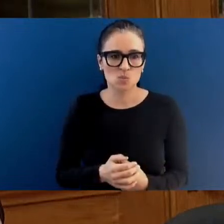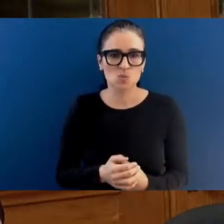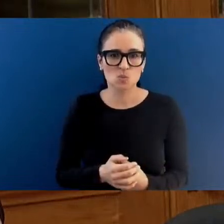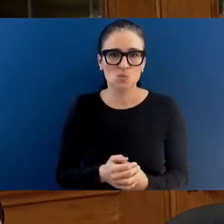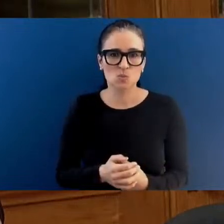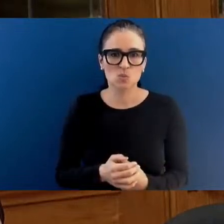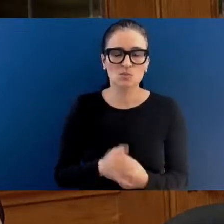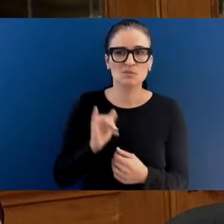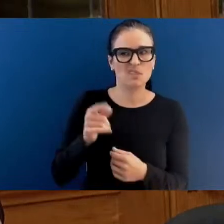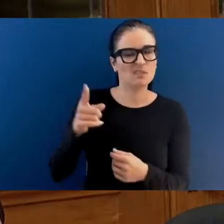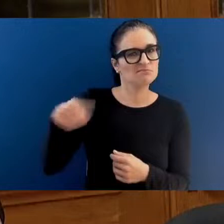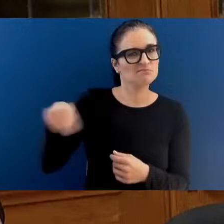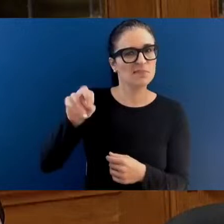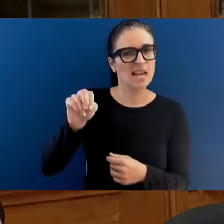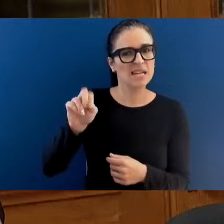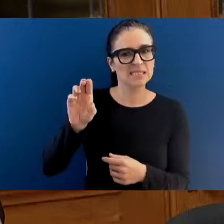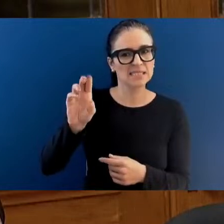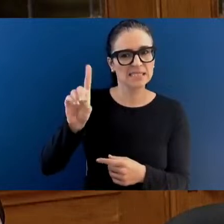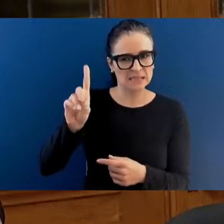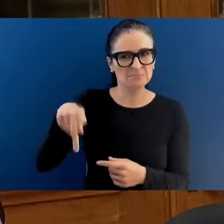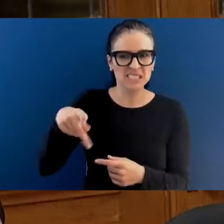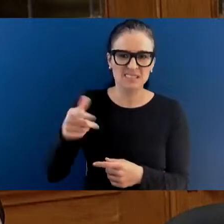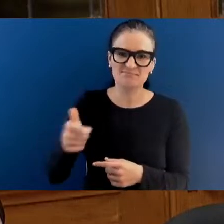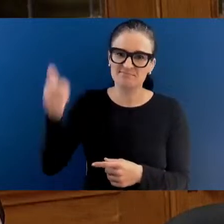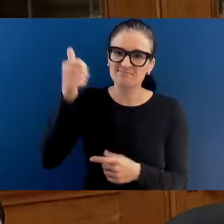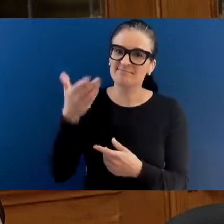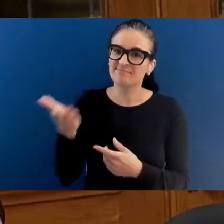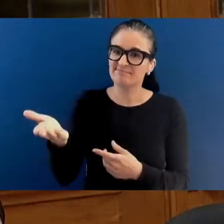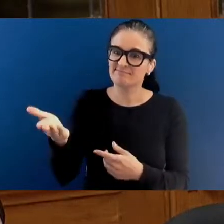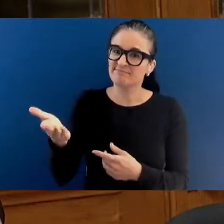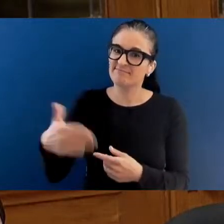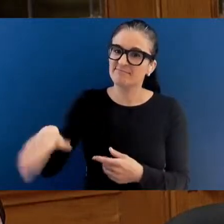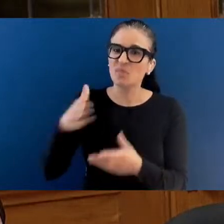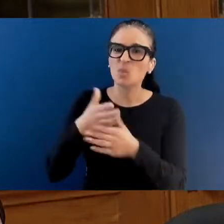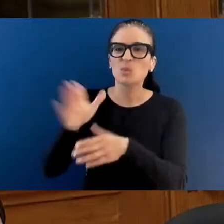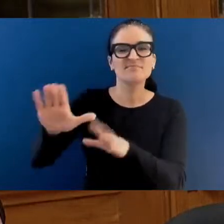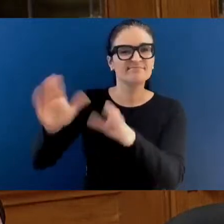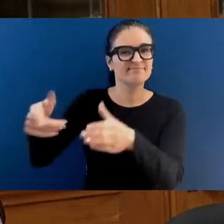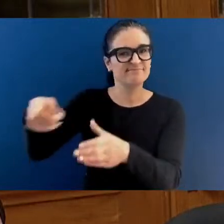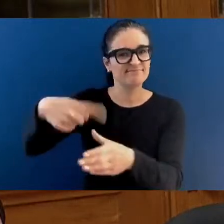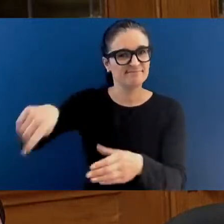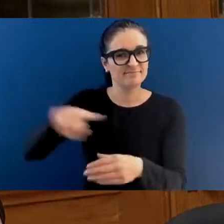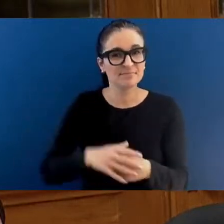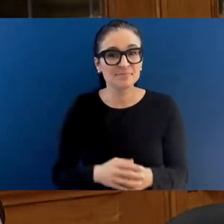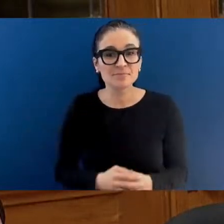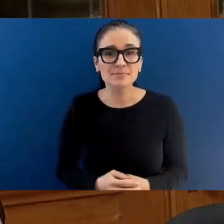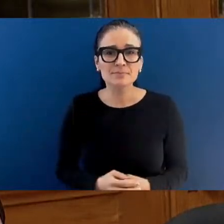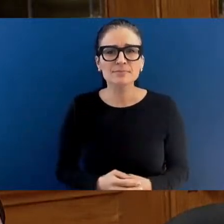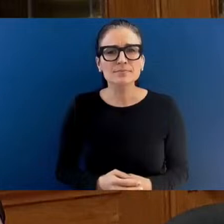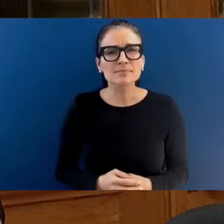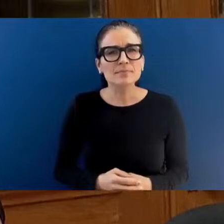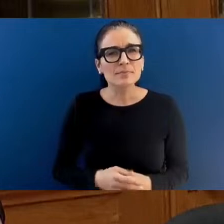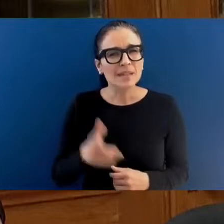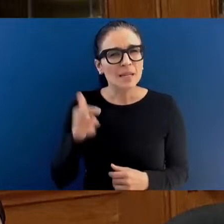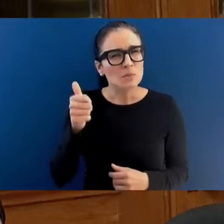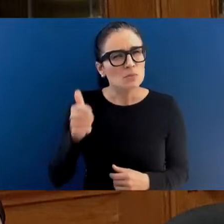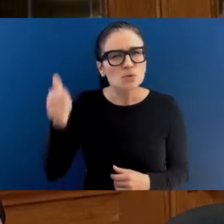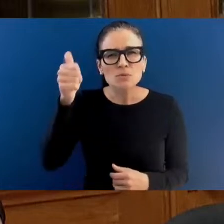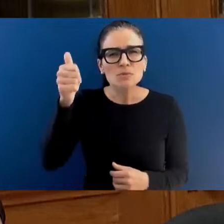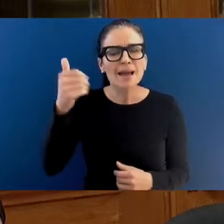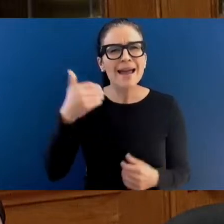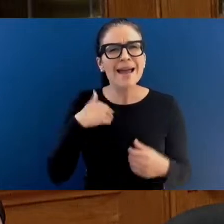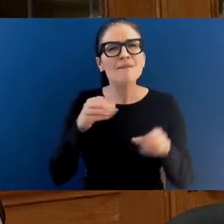it's not too late. This premier has the opportunity to demonstrate that he has changed